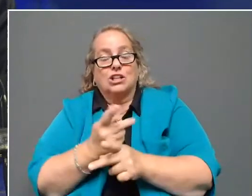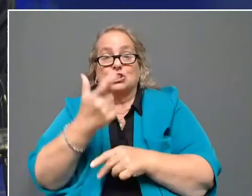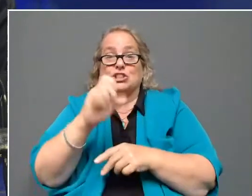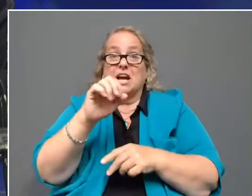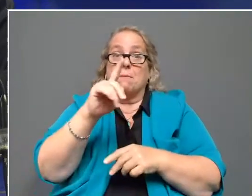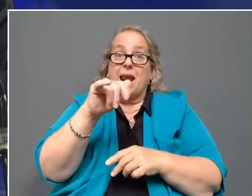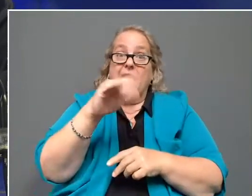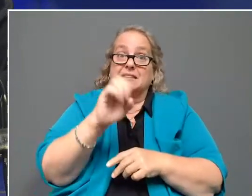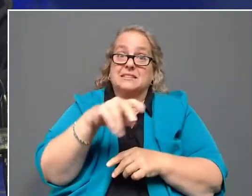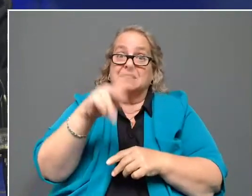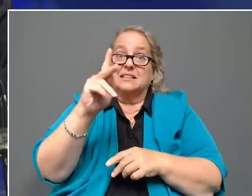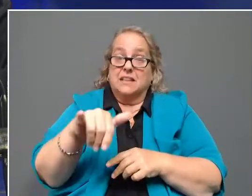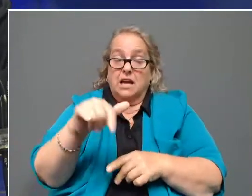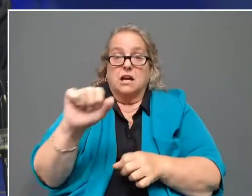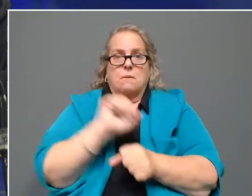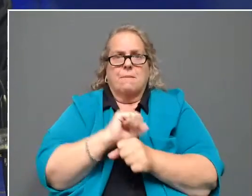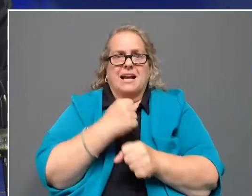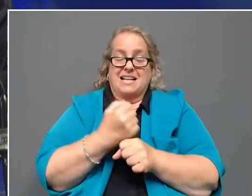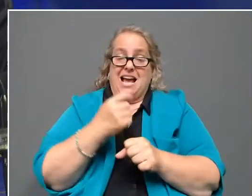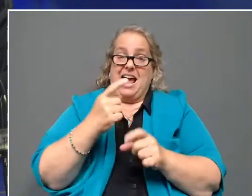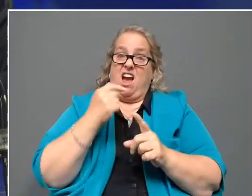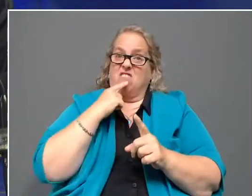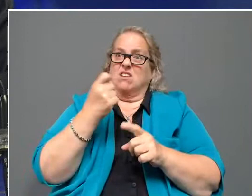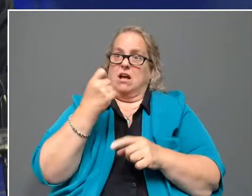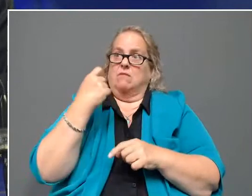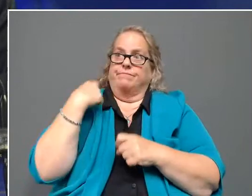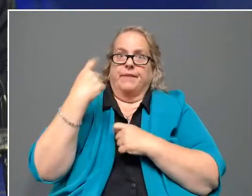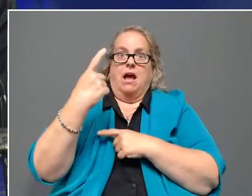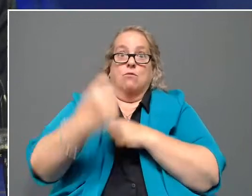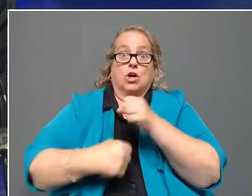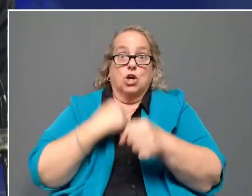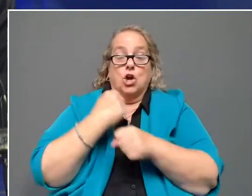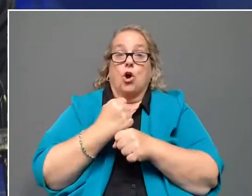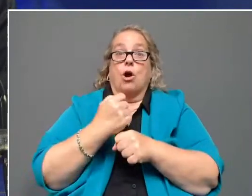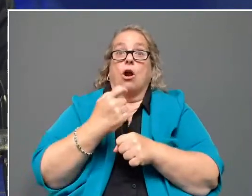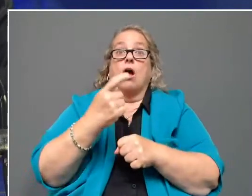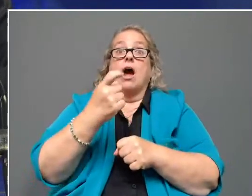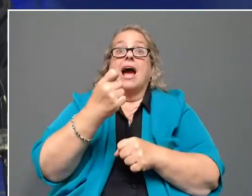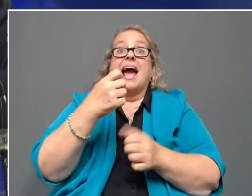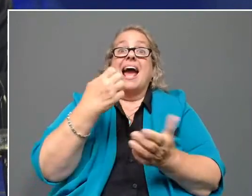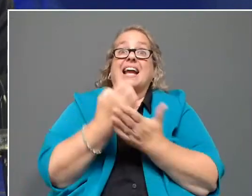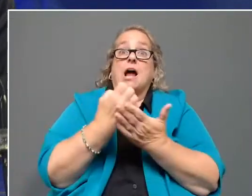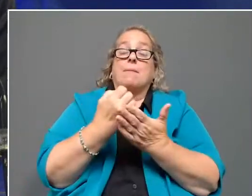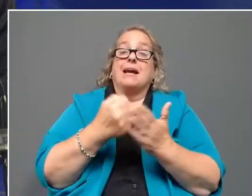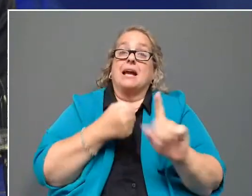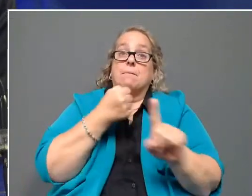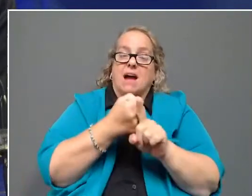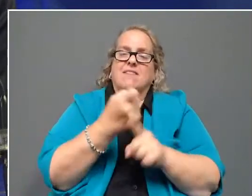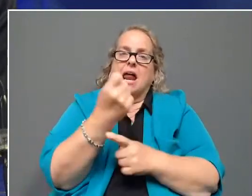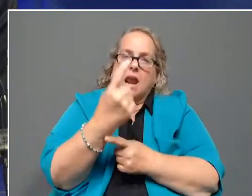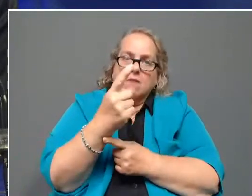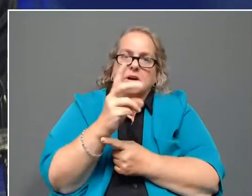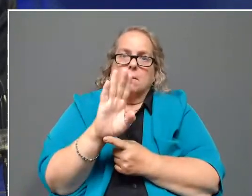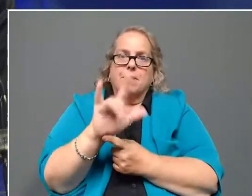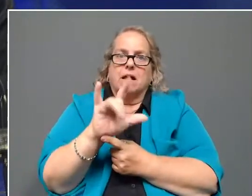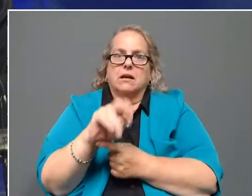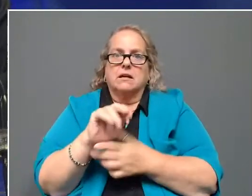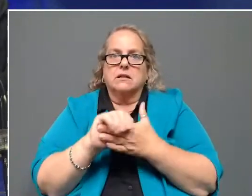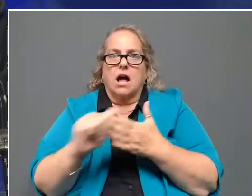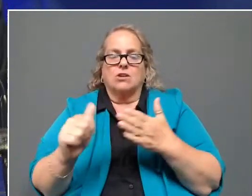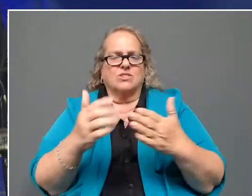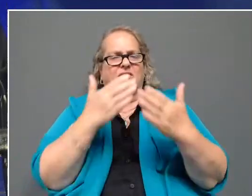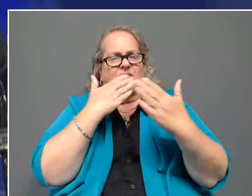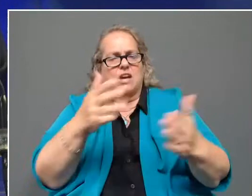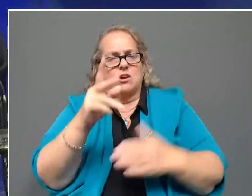annual economic impact of $11 billion. So, thank you to Kevin Nolan for your commitment